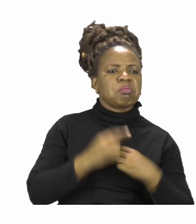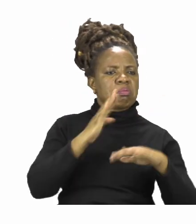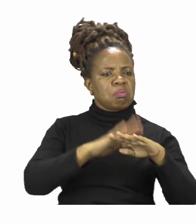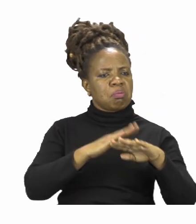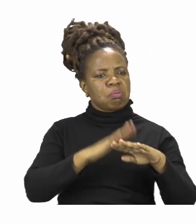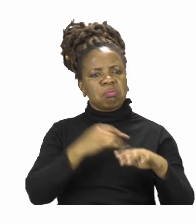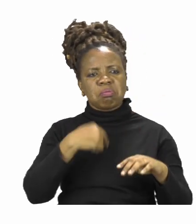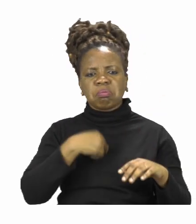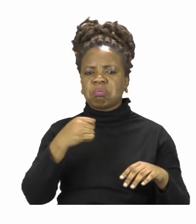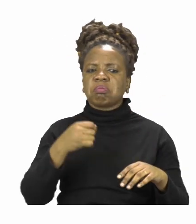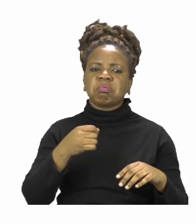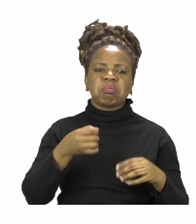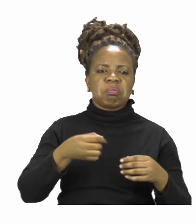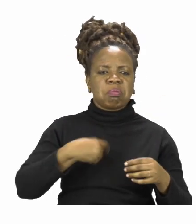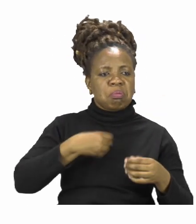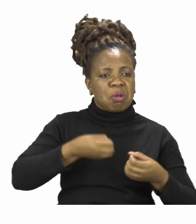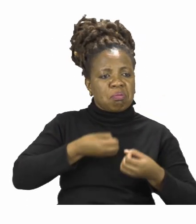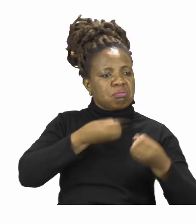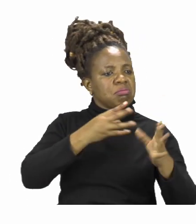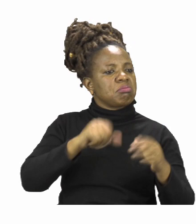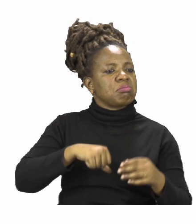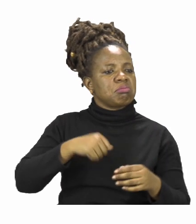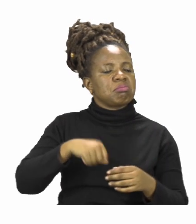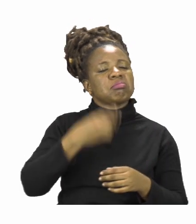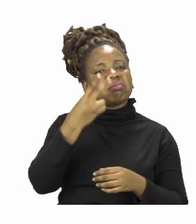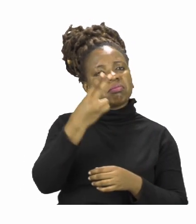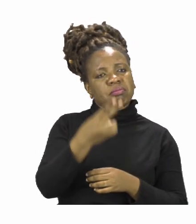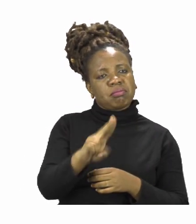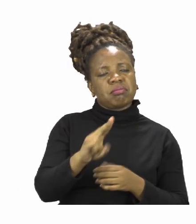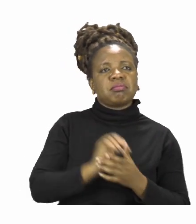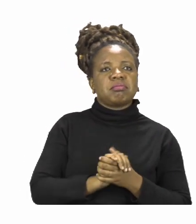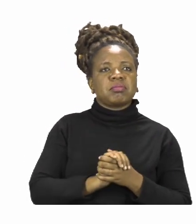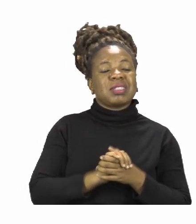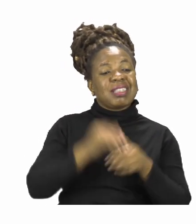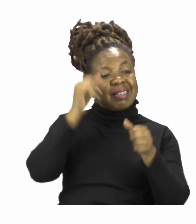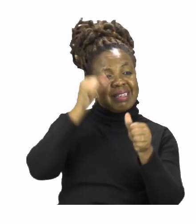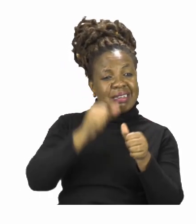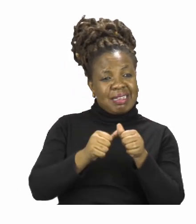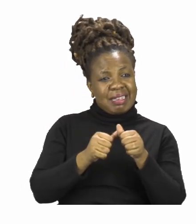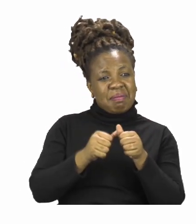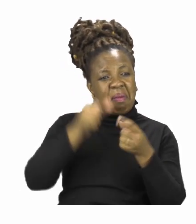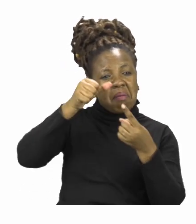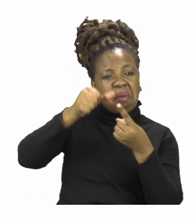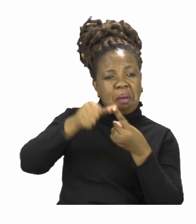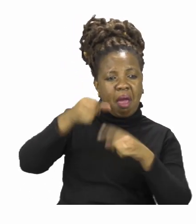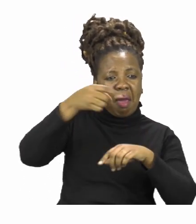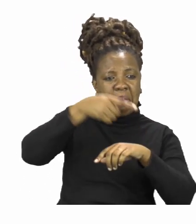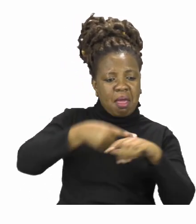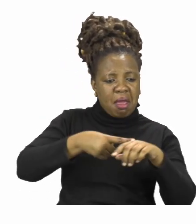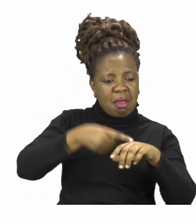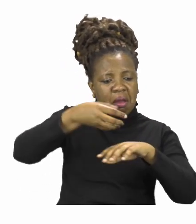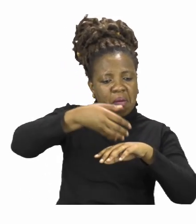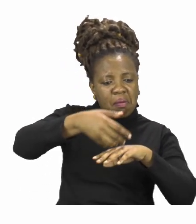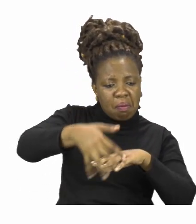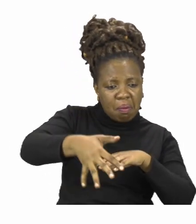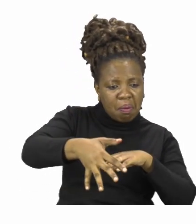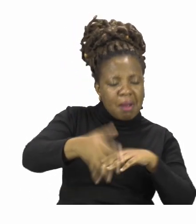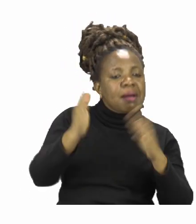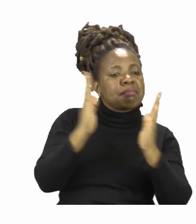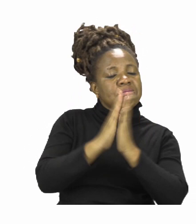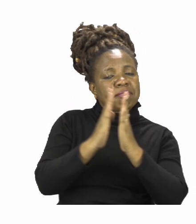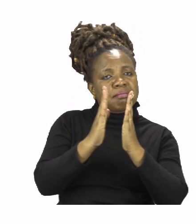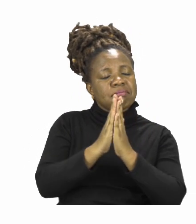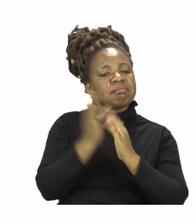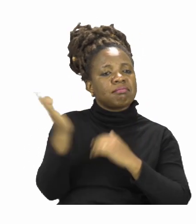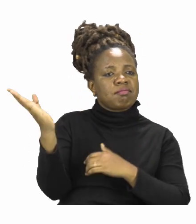Just remember, when I get hurt and bleed, I call the teacher. Call the teacher